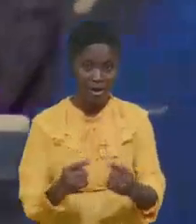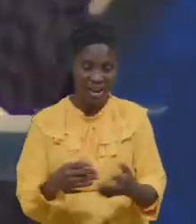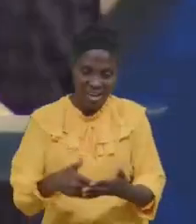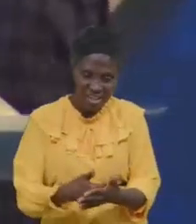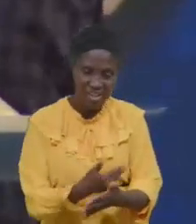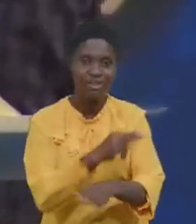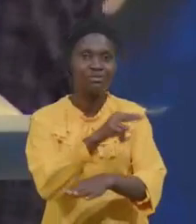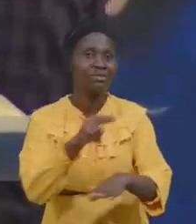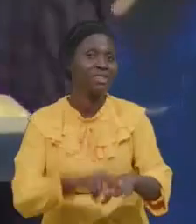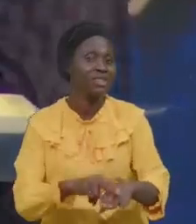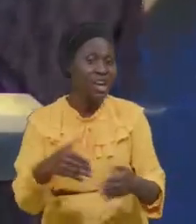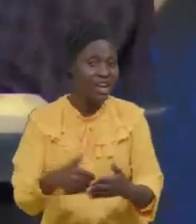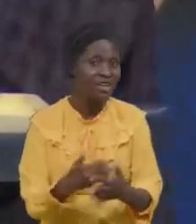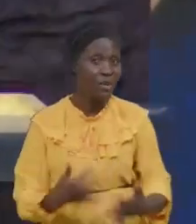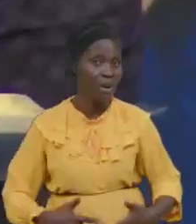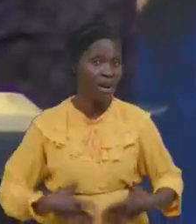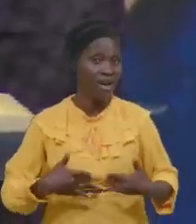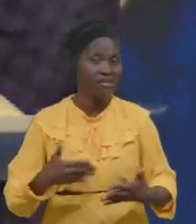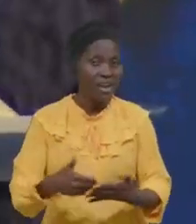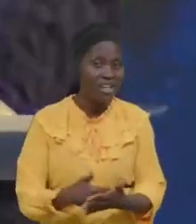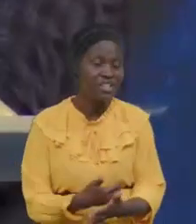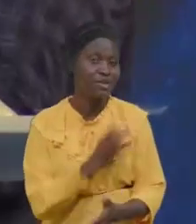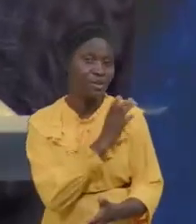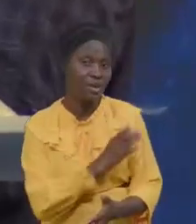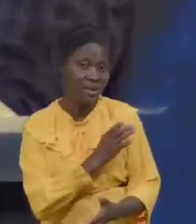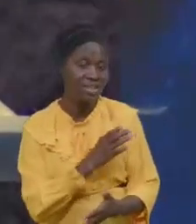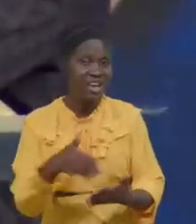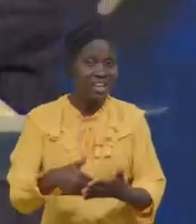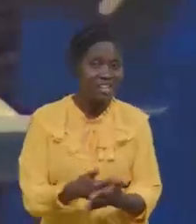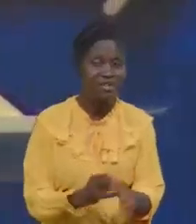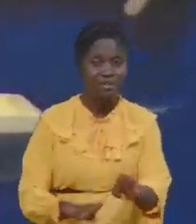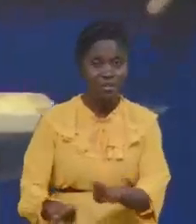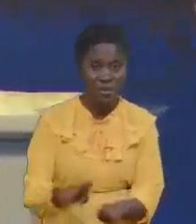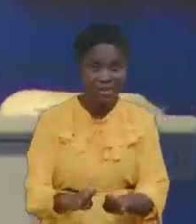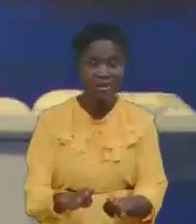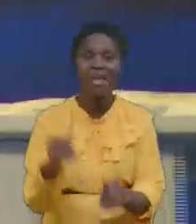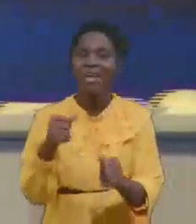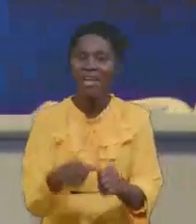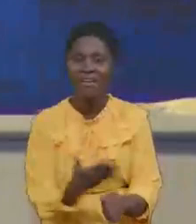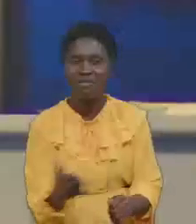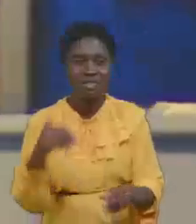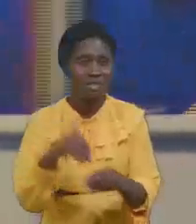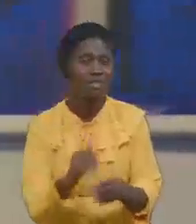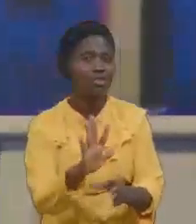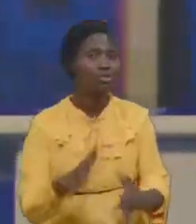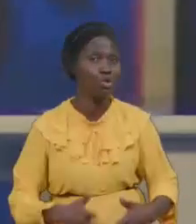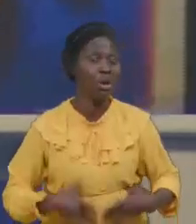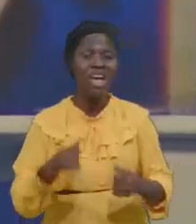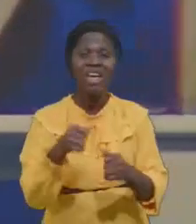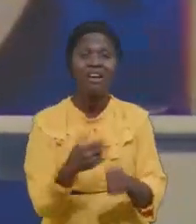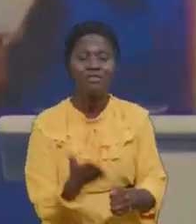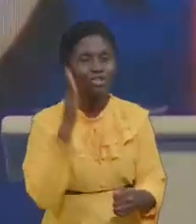new life, a new character, a new behavior, everything in your life, everything